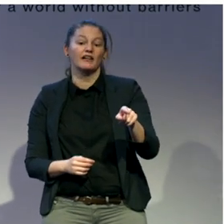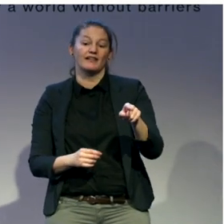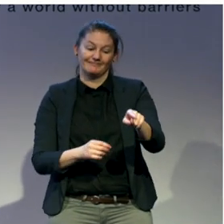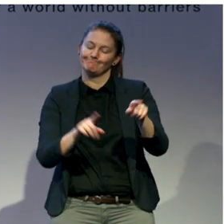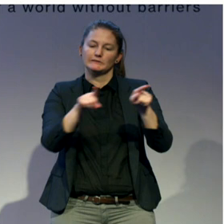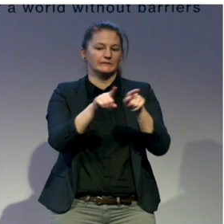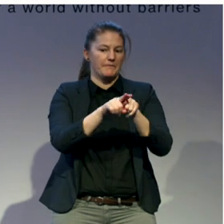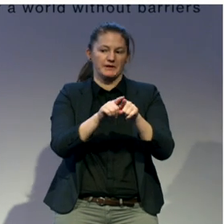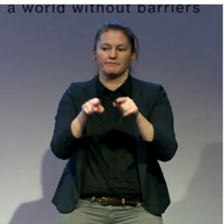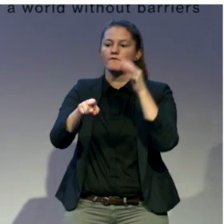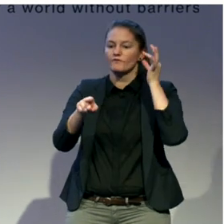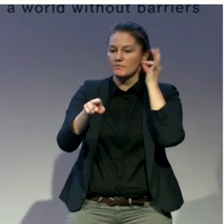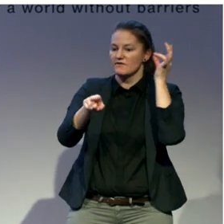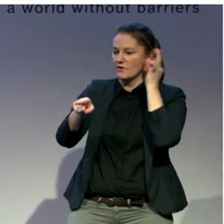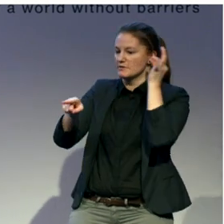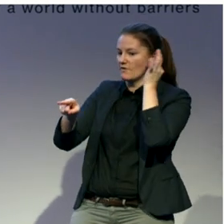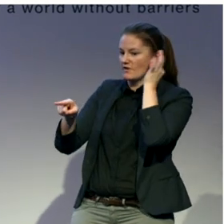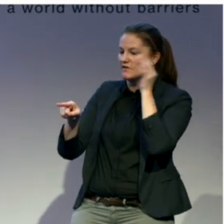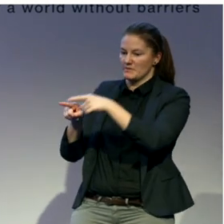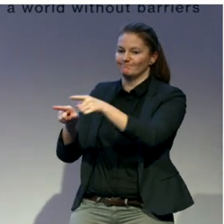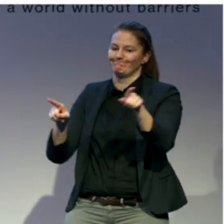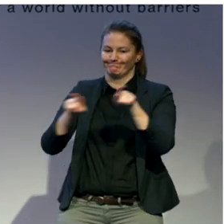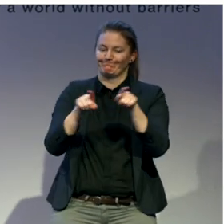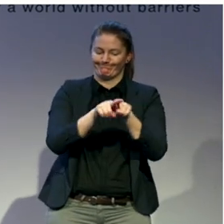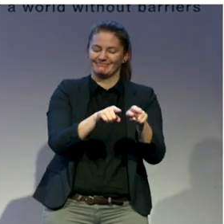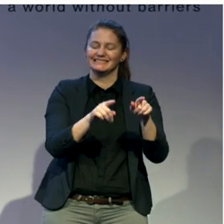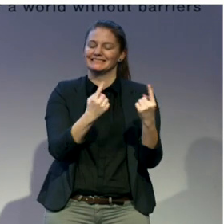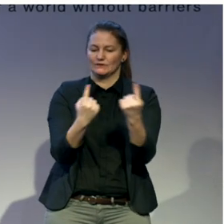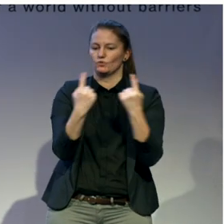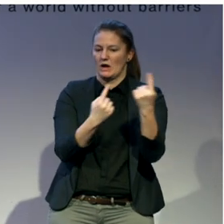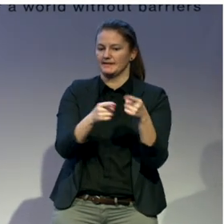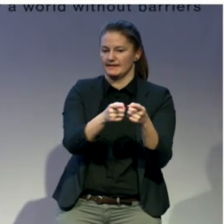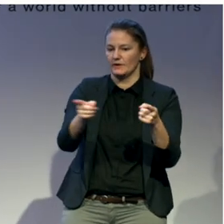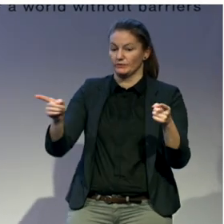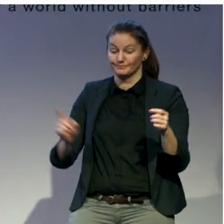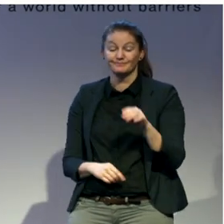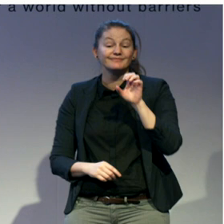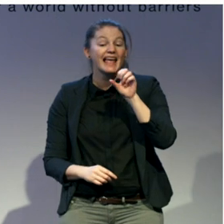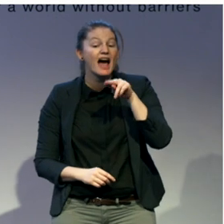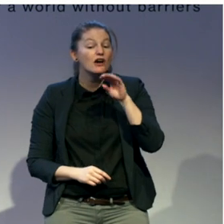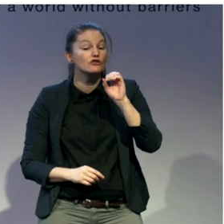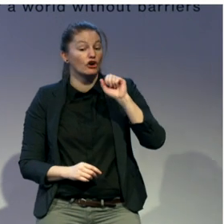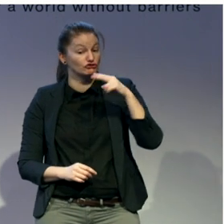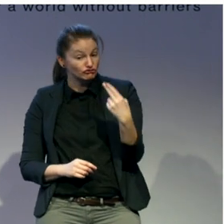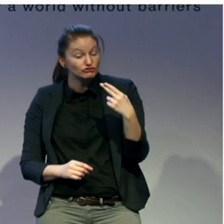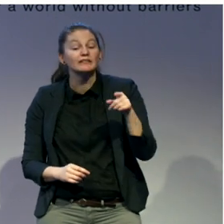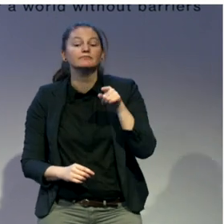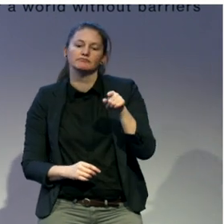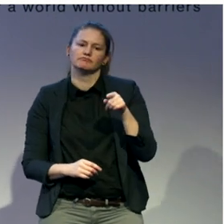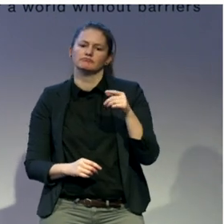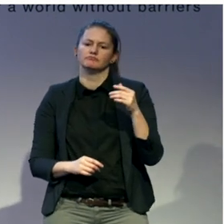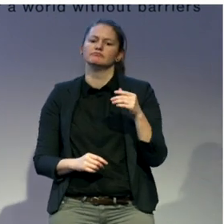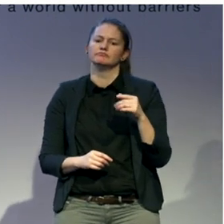At the time, Enosh started building training programs for professional in sexual trauma and mental